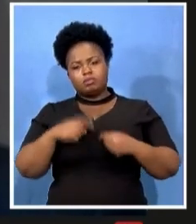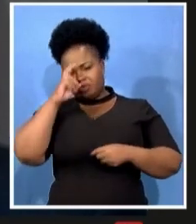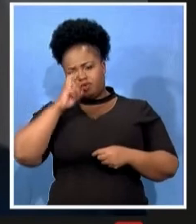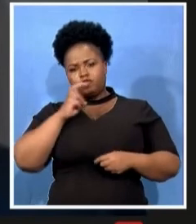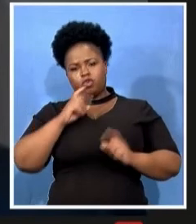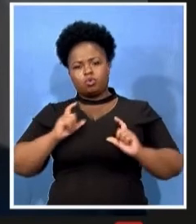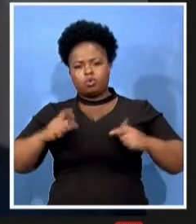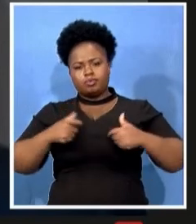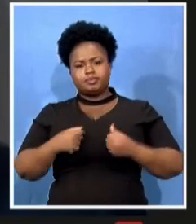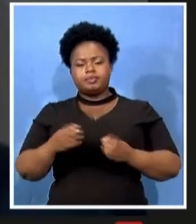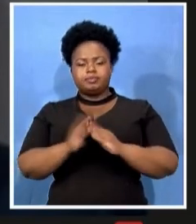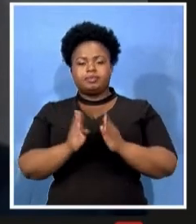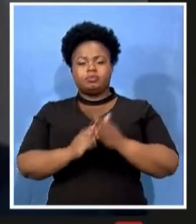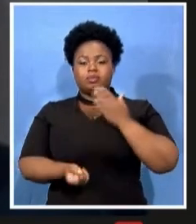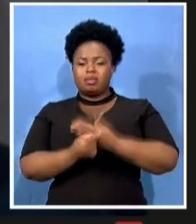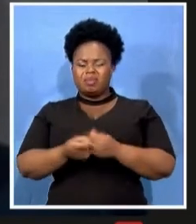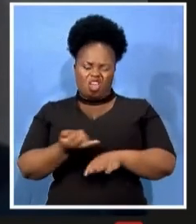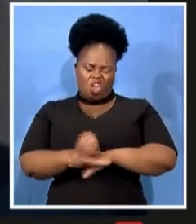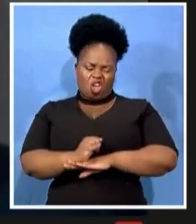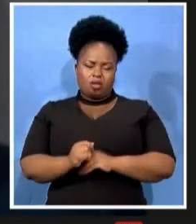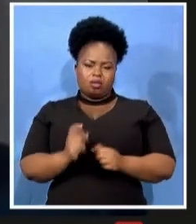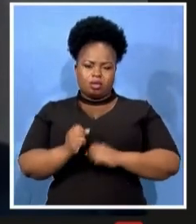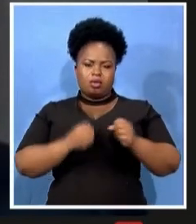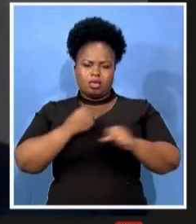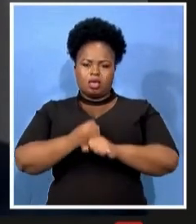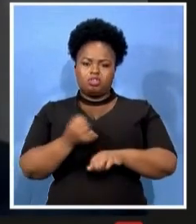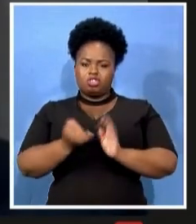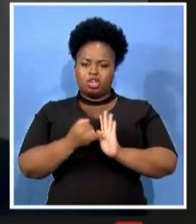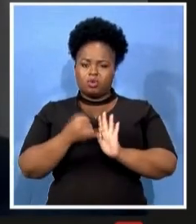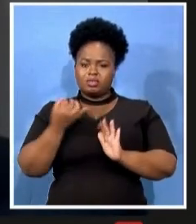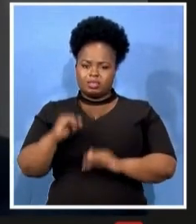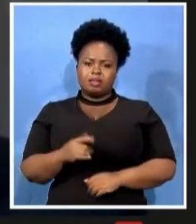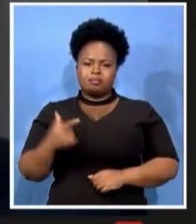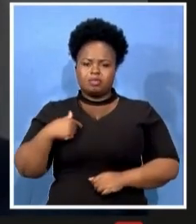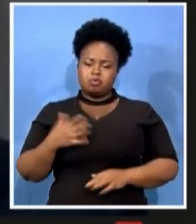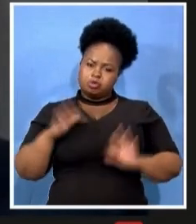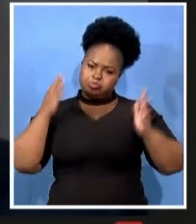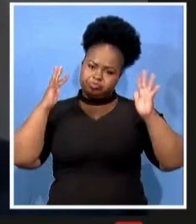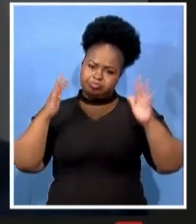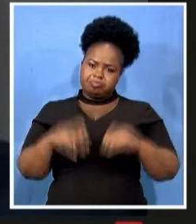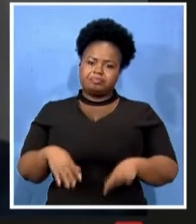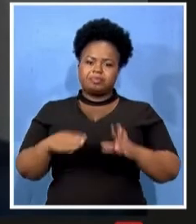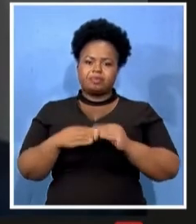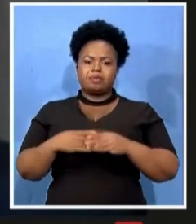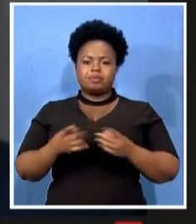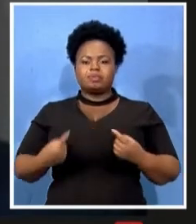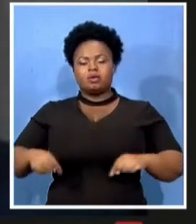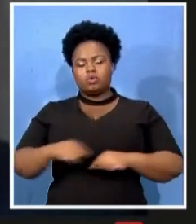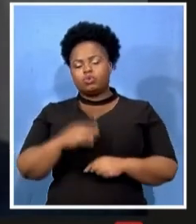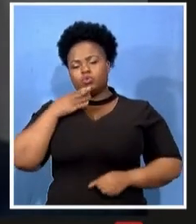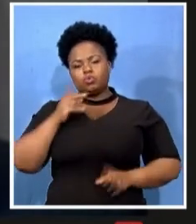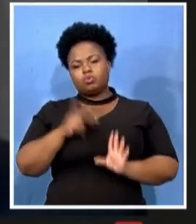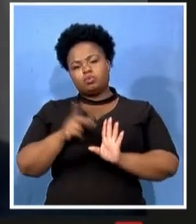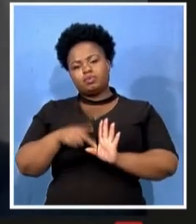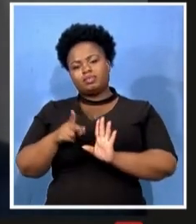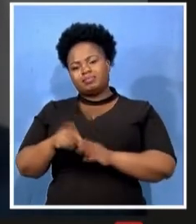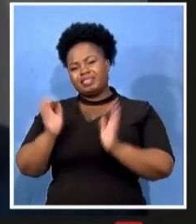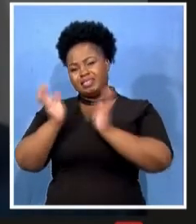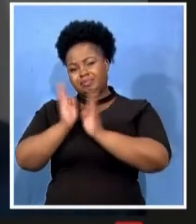year, I also want to congratulate our members who were willing to participate in a meeting outside of parliamentary